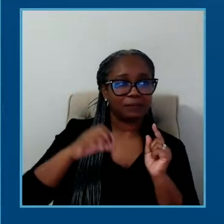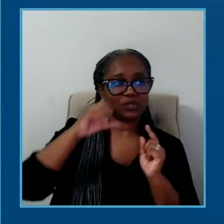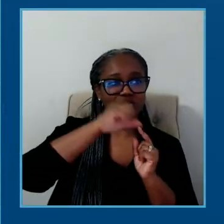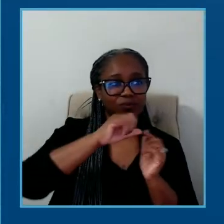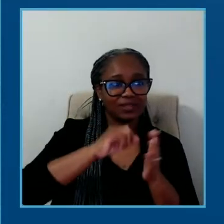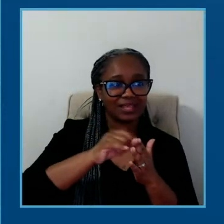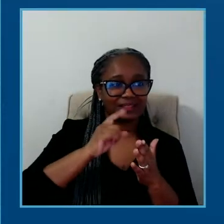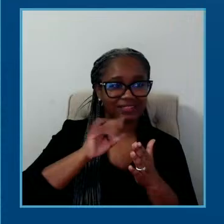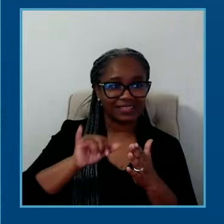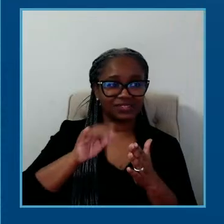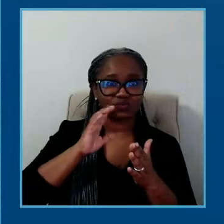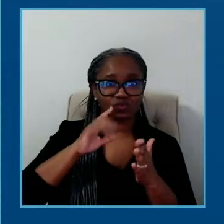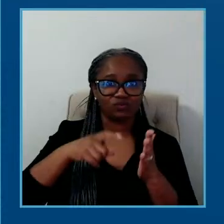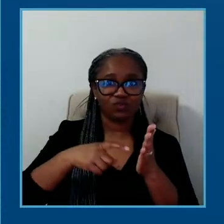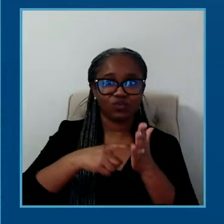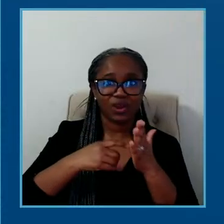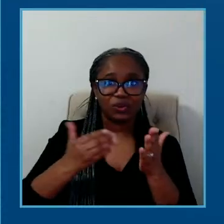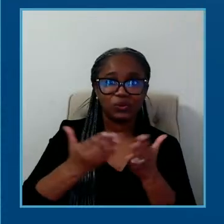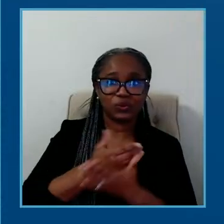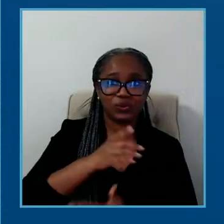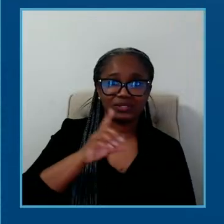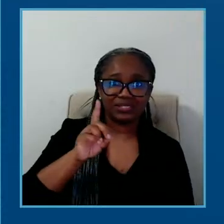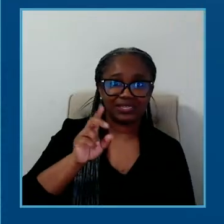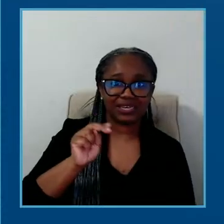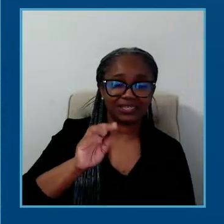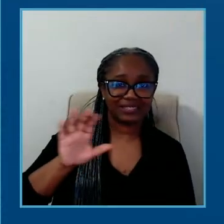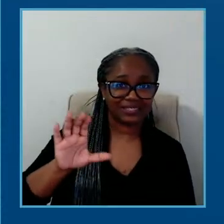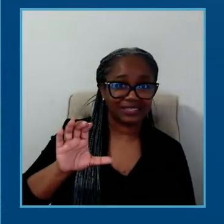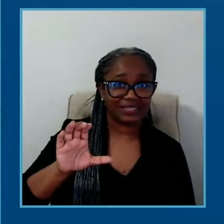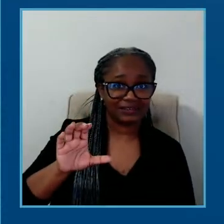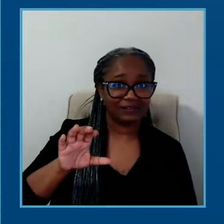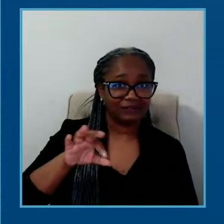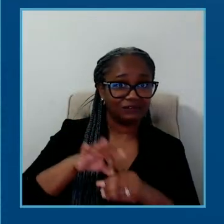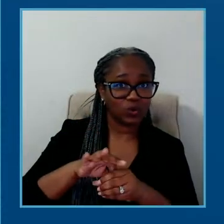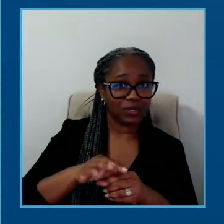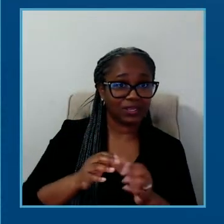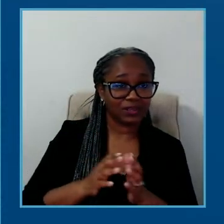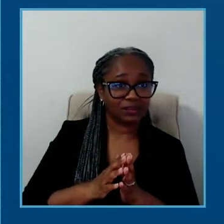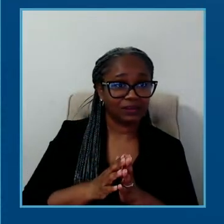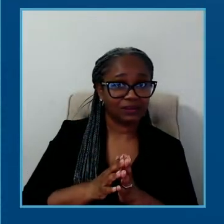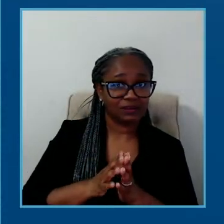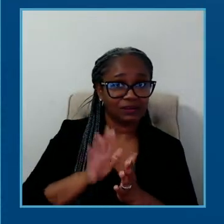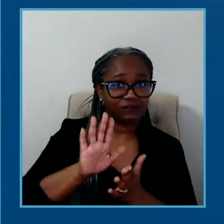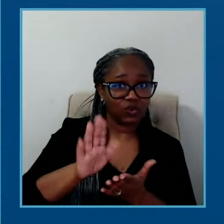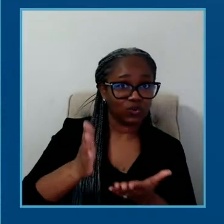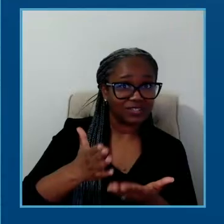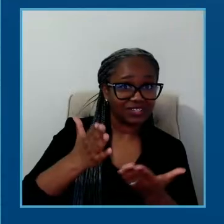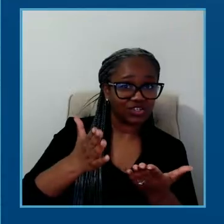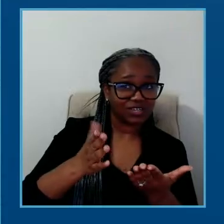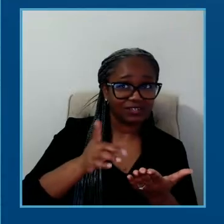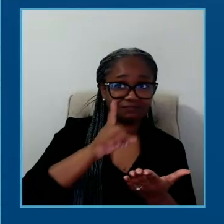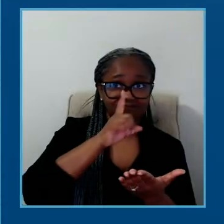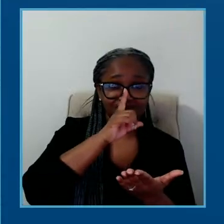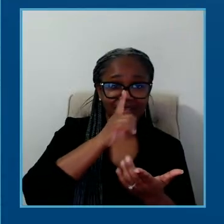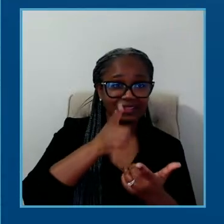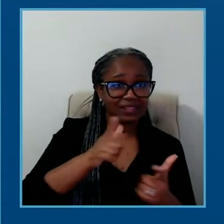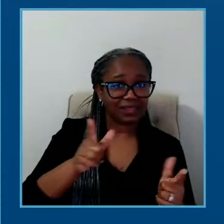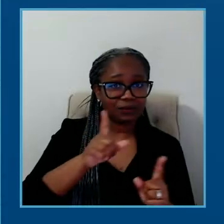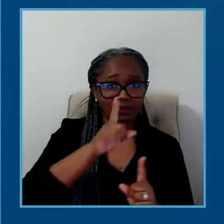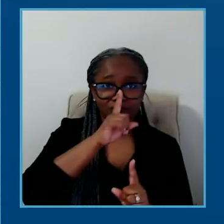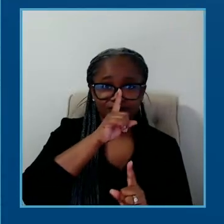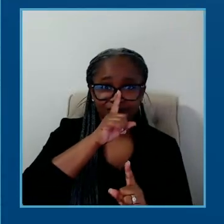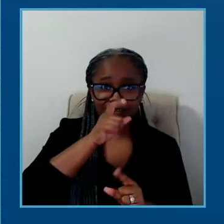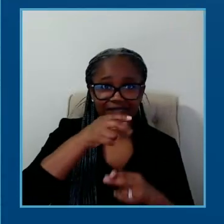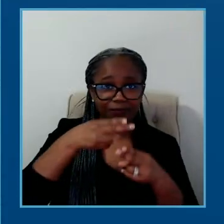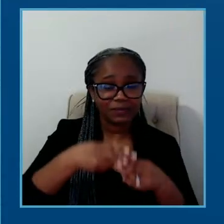DNC. But the DNC, for your suggestion, I think the language here doesn't say that. We could say as